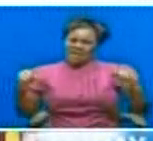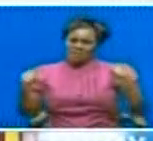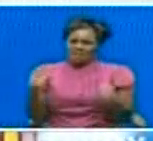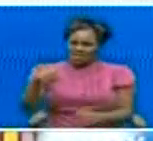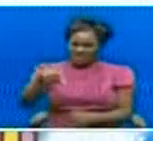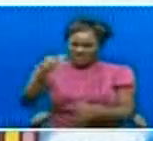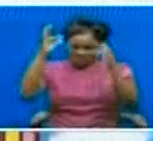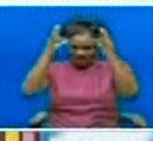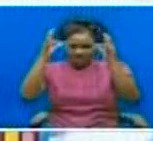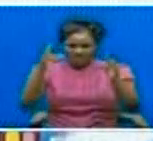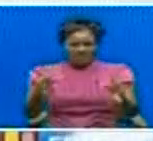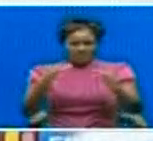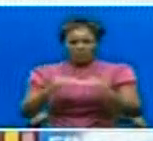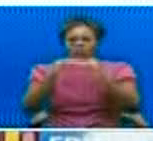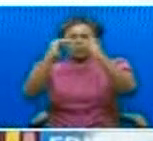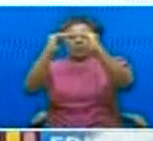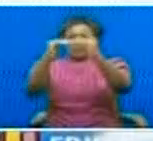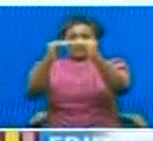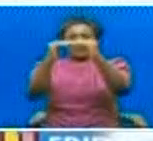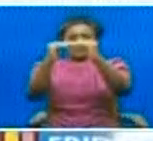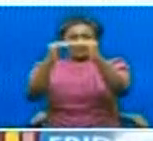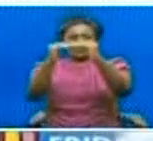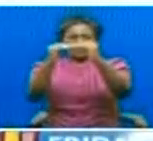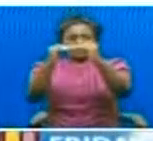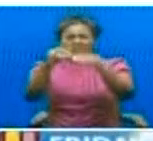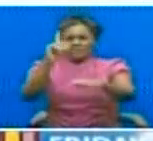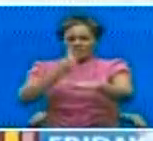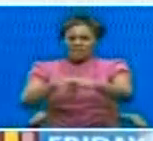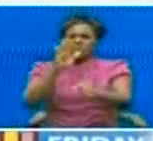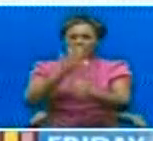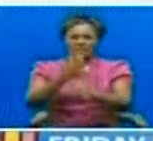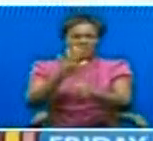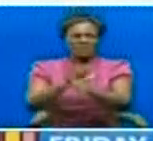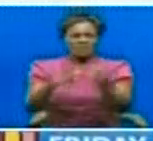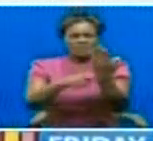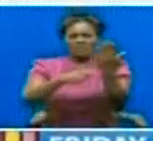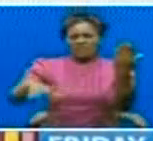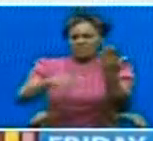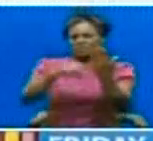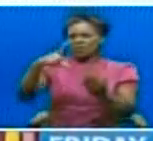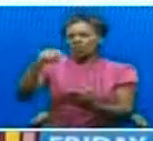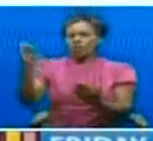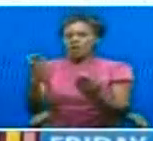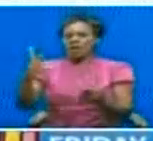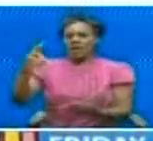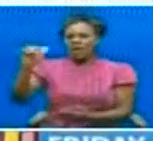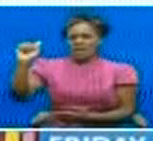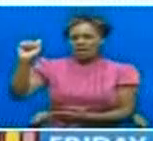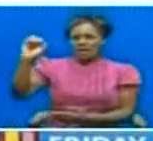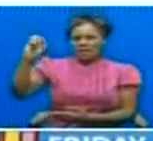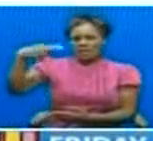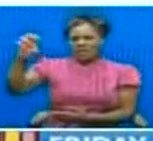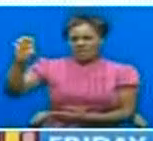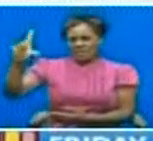she had decided to take it to the next level. At that time, most of the celebrities used to go to Raquel's, and they still